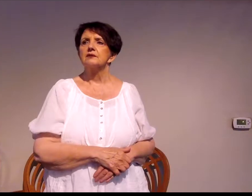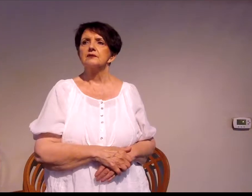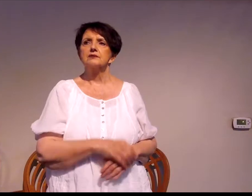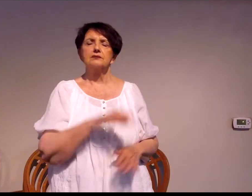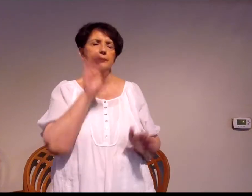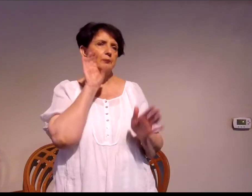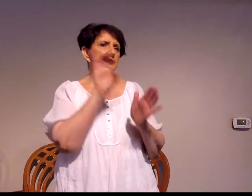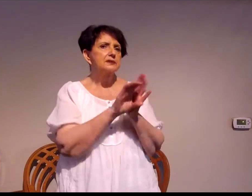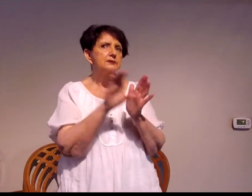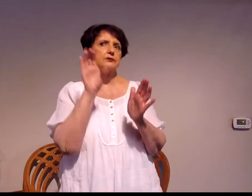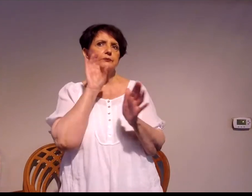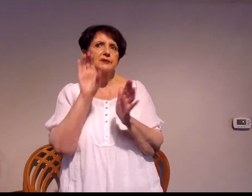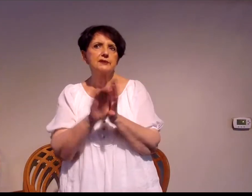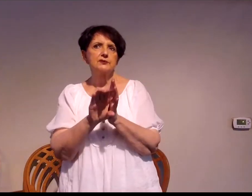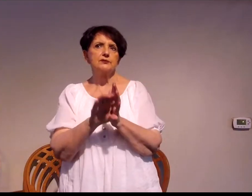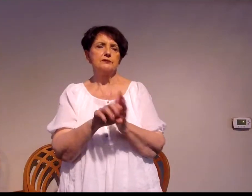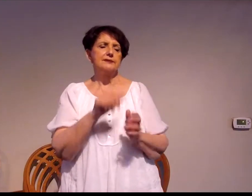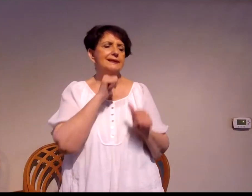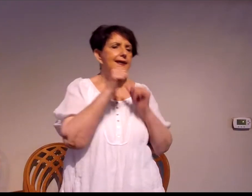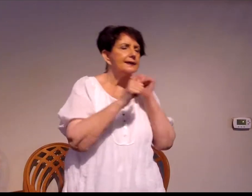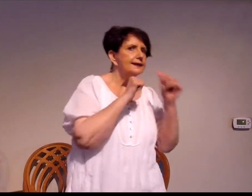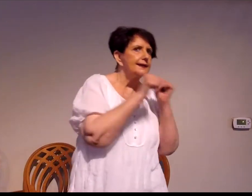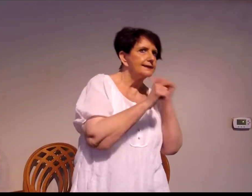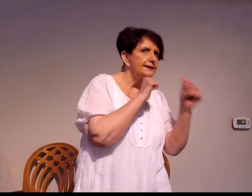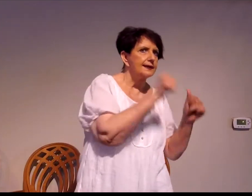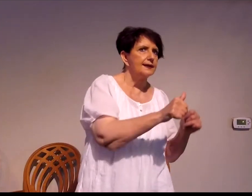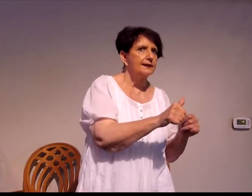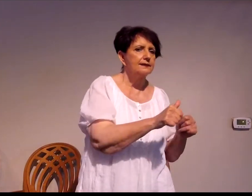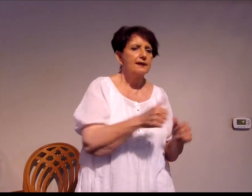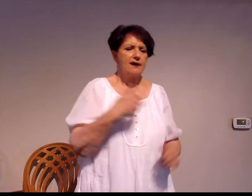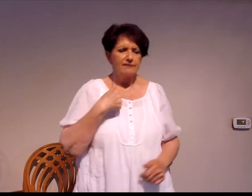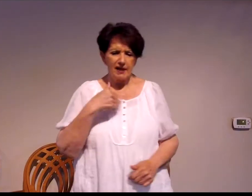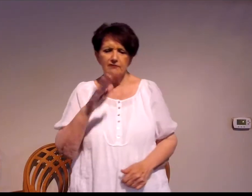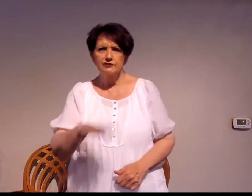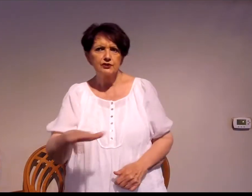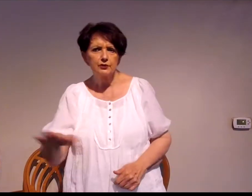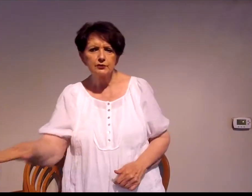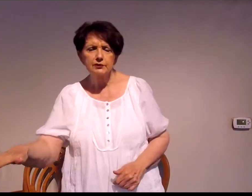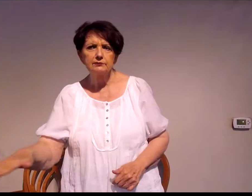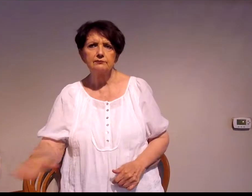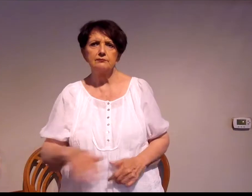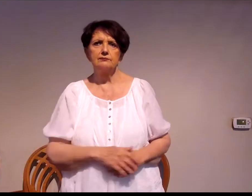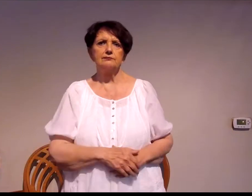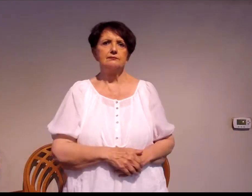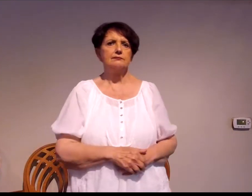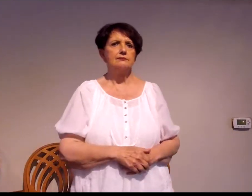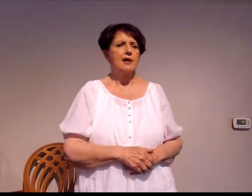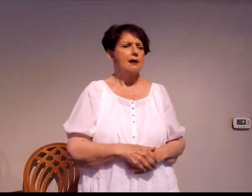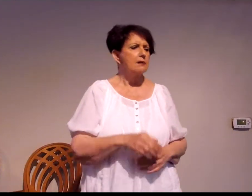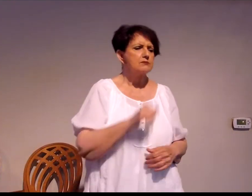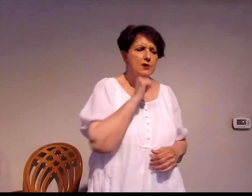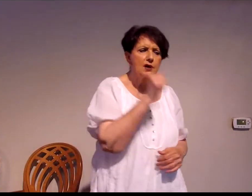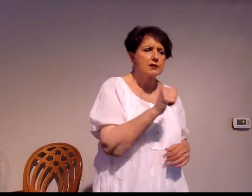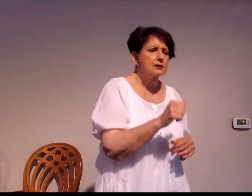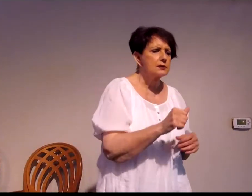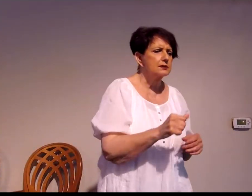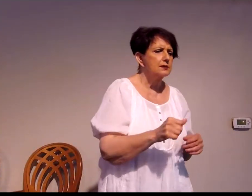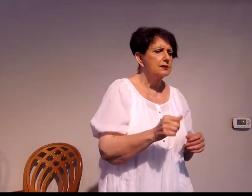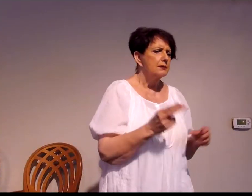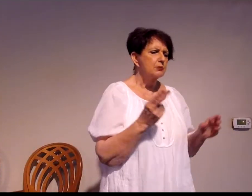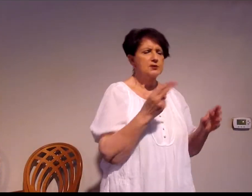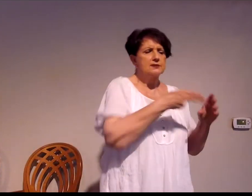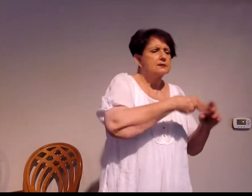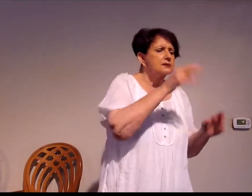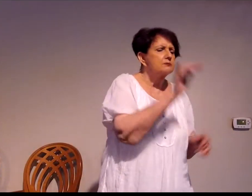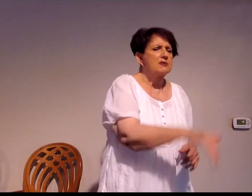scenario, because we've had it. When I have kids, by goodness, right? I'm not going to participate